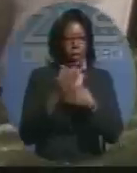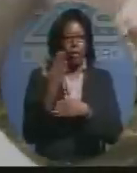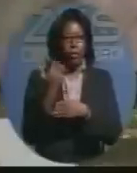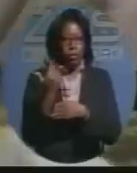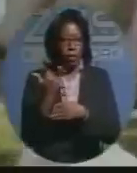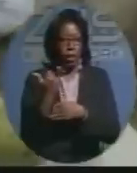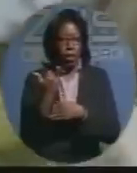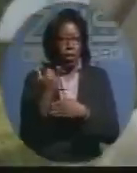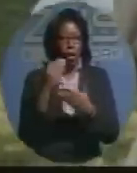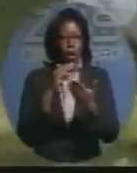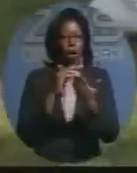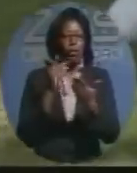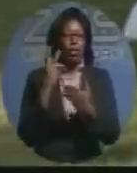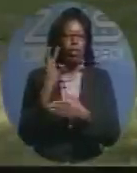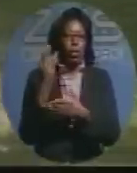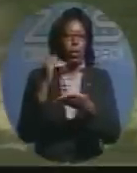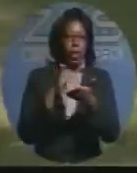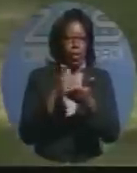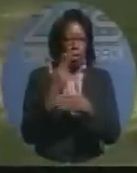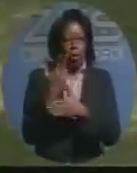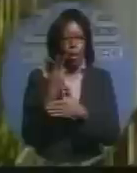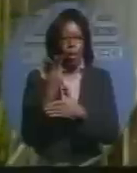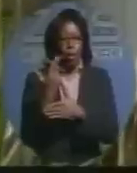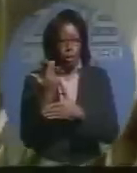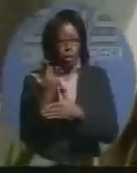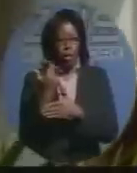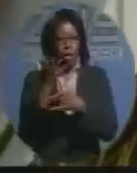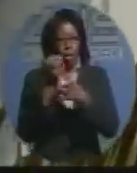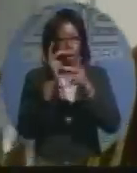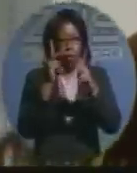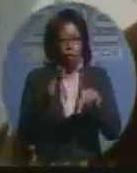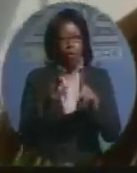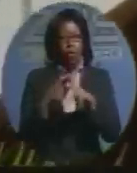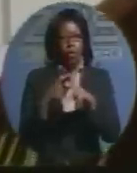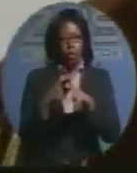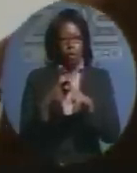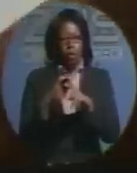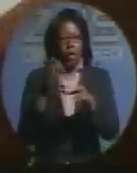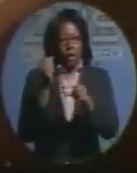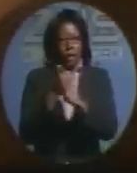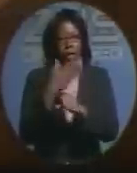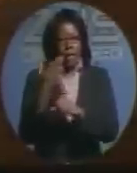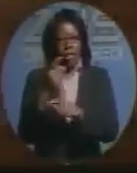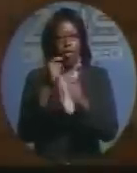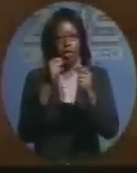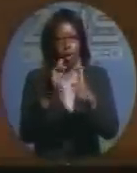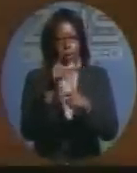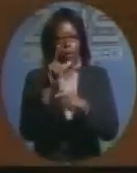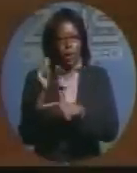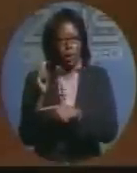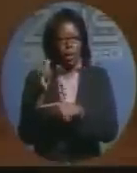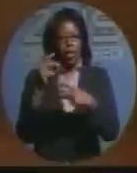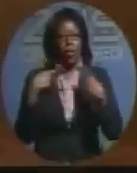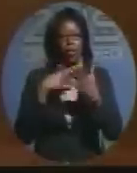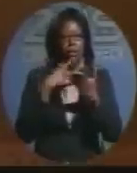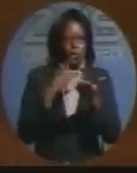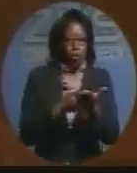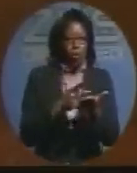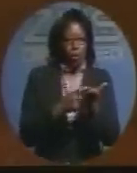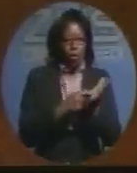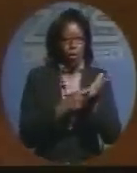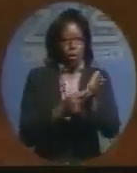15th of 2013. We want persons to deal with this as quickly as possible. Now, you must prove that you had